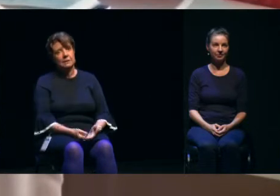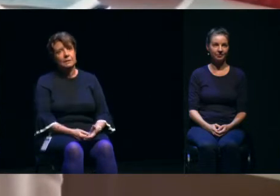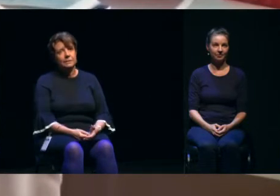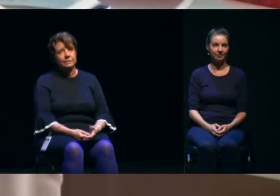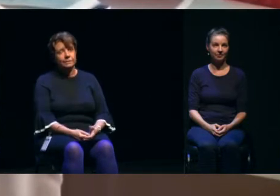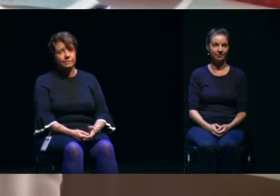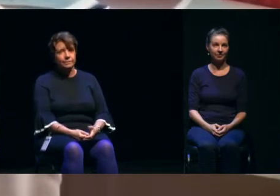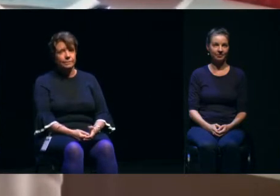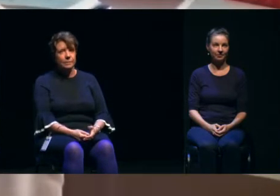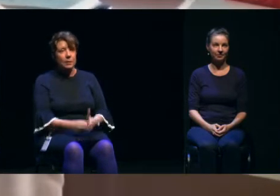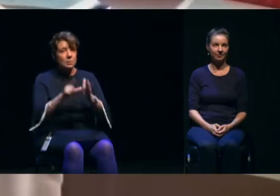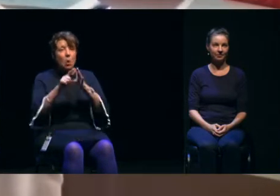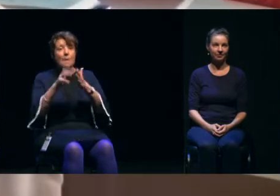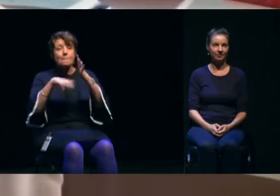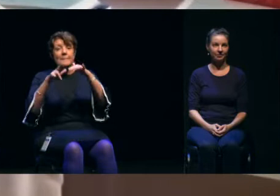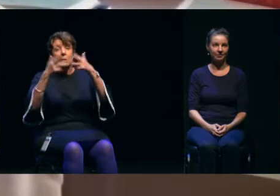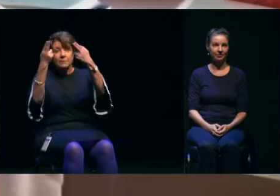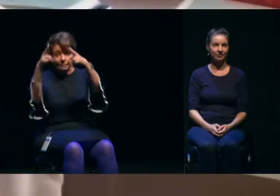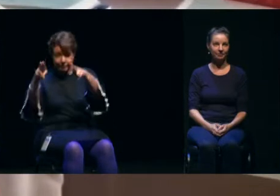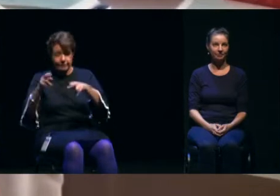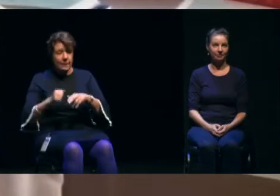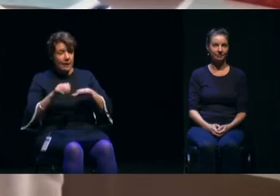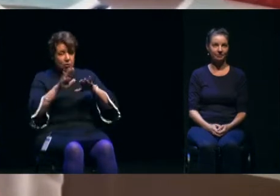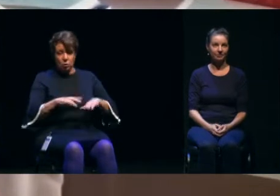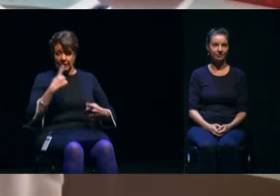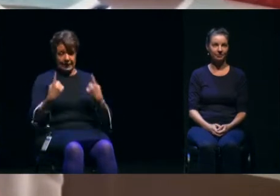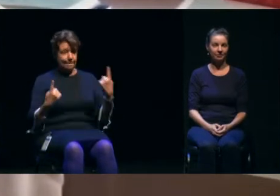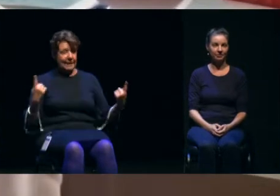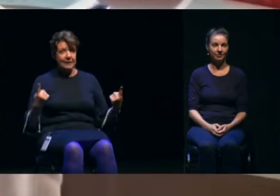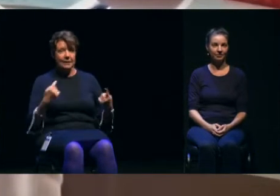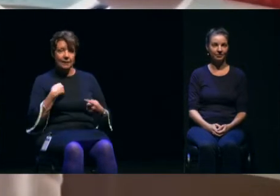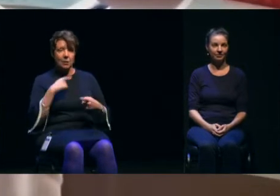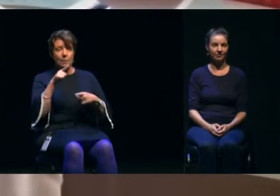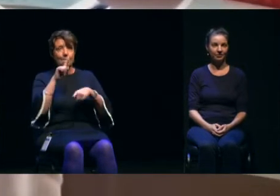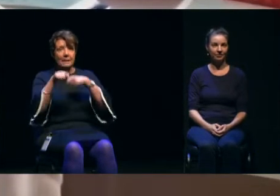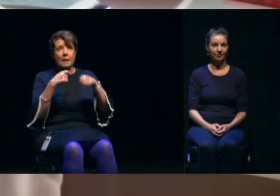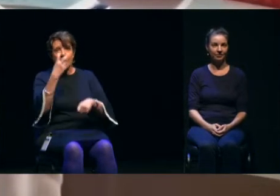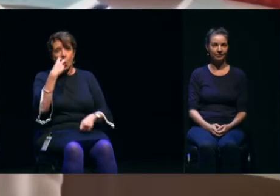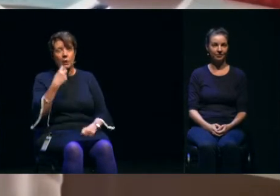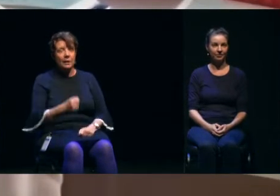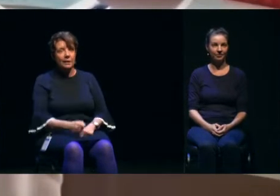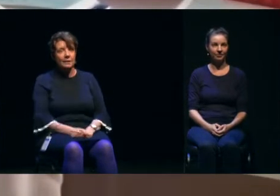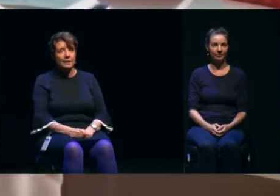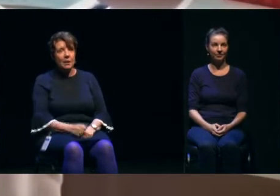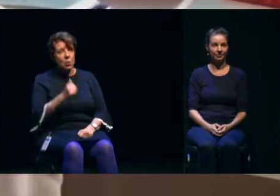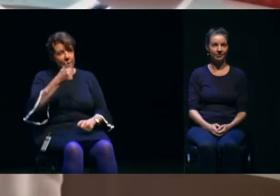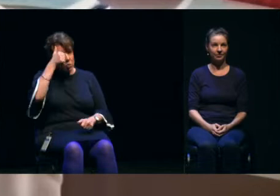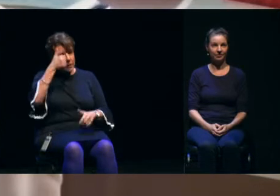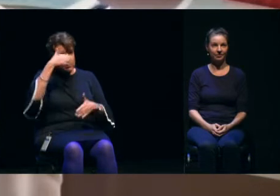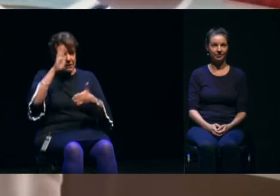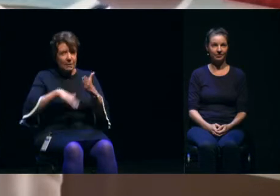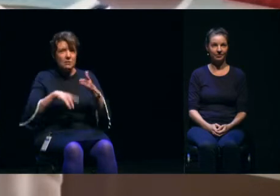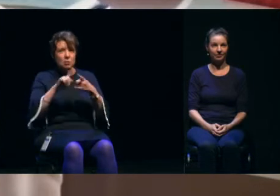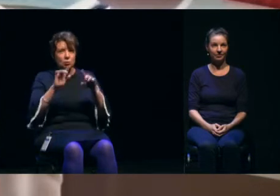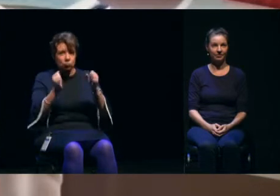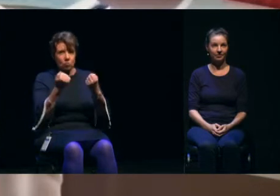a moment when your parents are gone, your children are independent, and you are older, and you have all the knowledge, the experience, you still are strong,